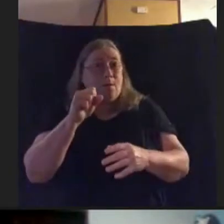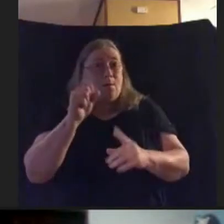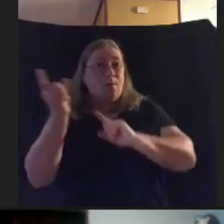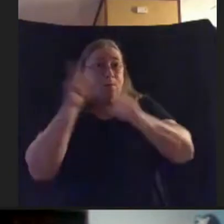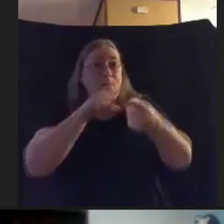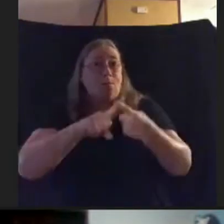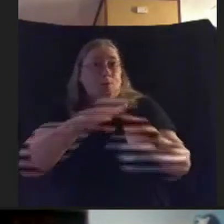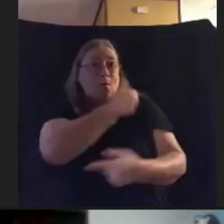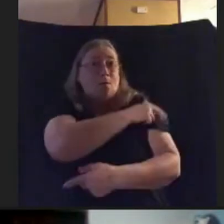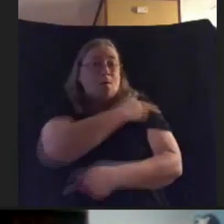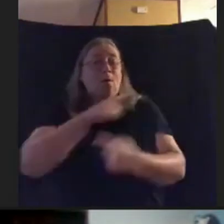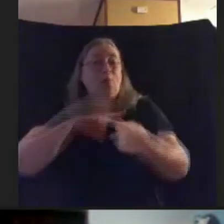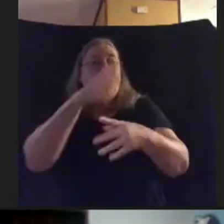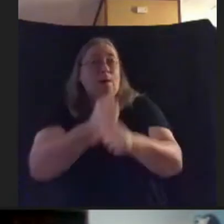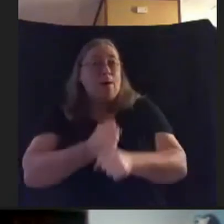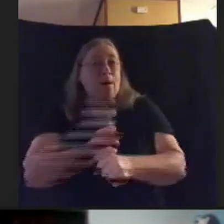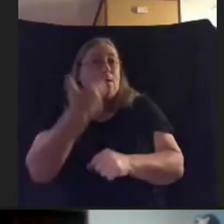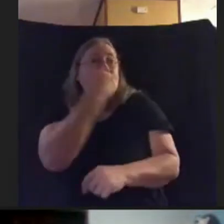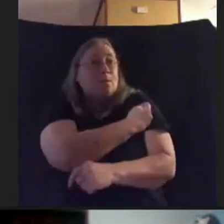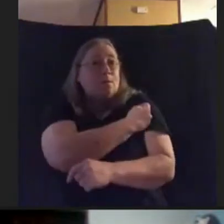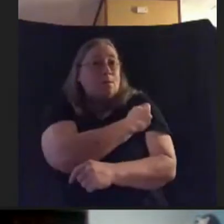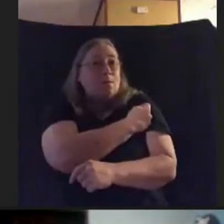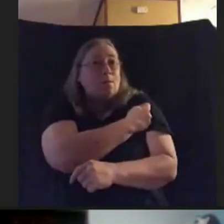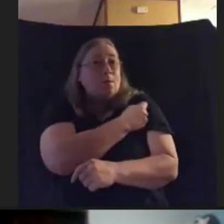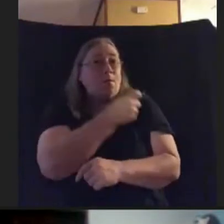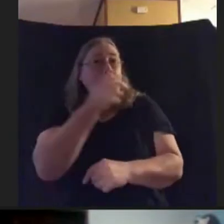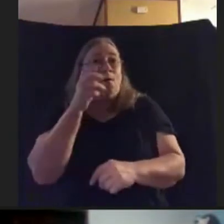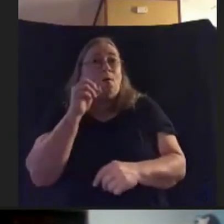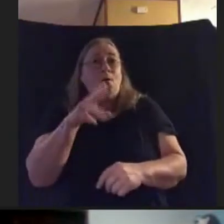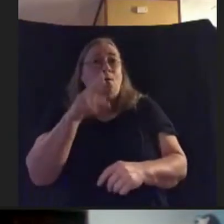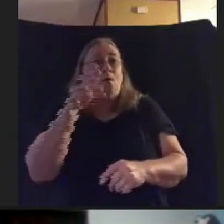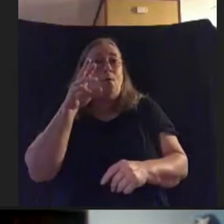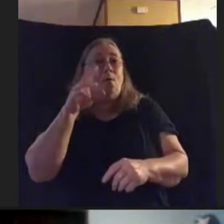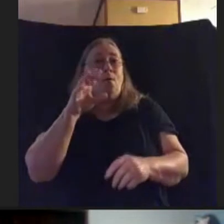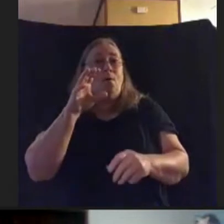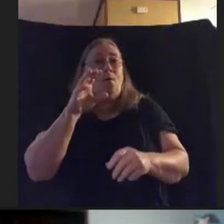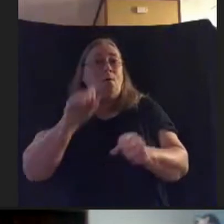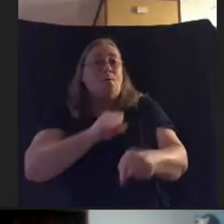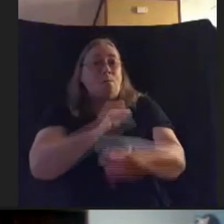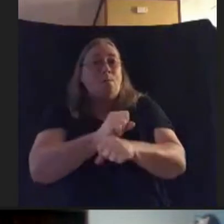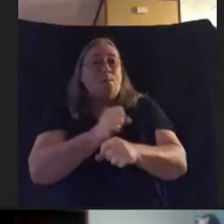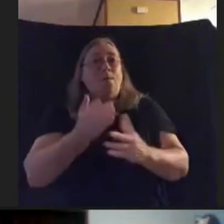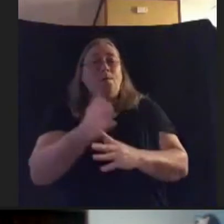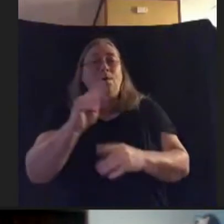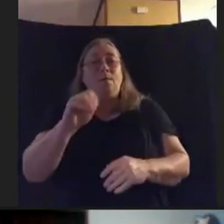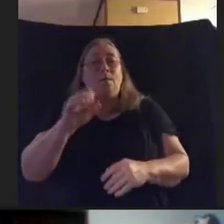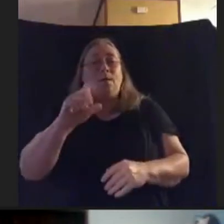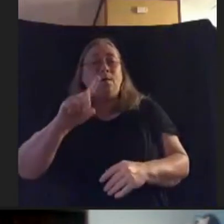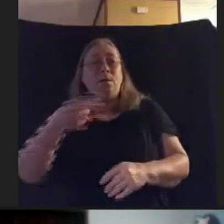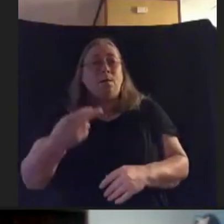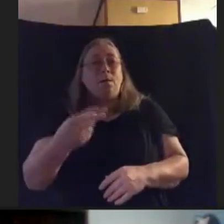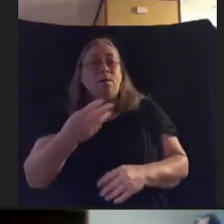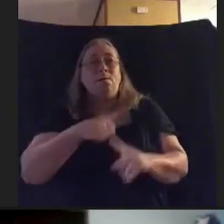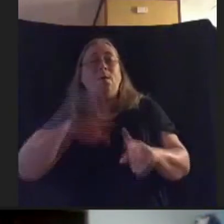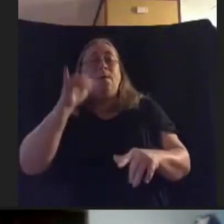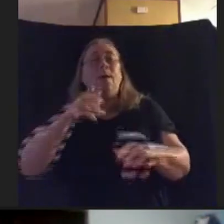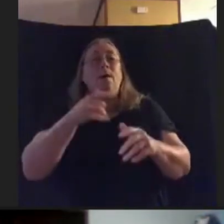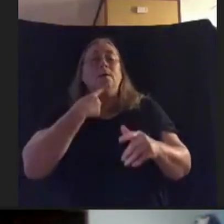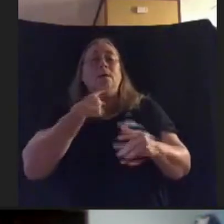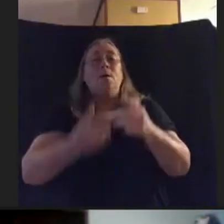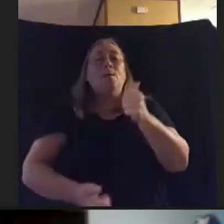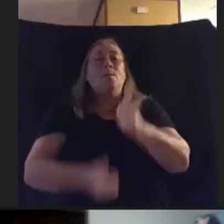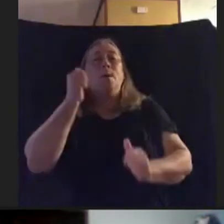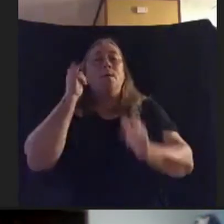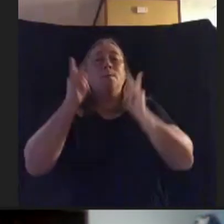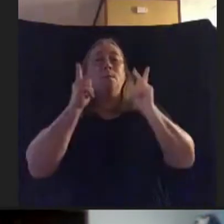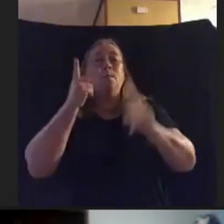of vaccine if they have trouble getting an appointment through MSDH or the private clinics? We've already said the majority of our vaccines